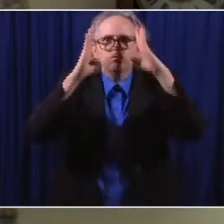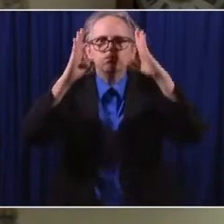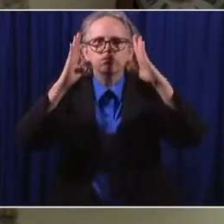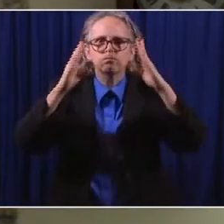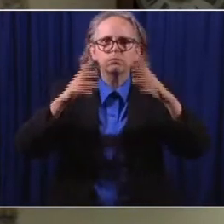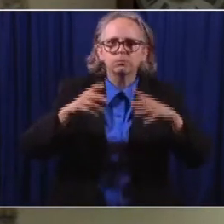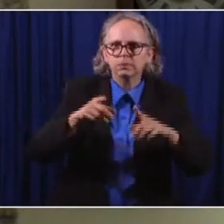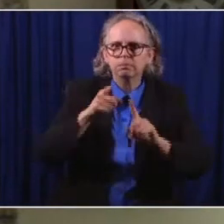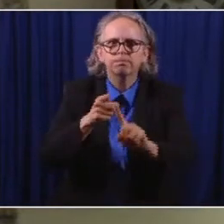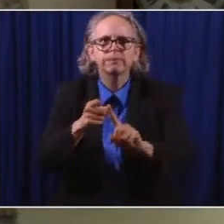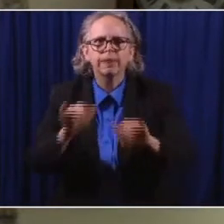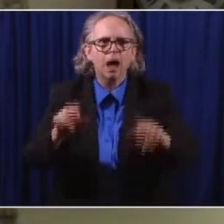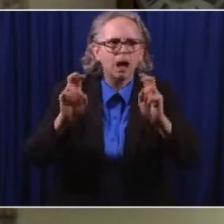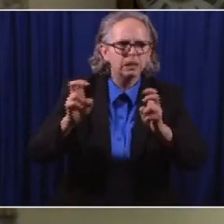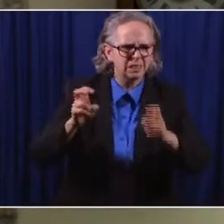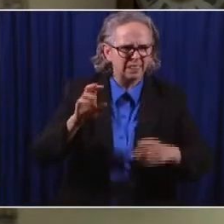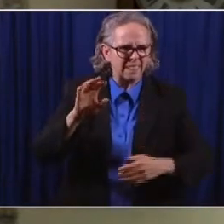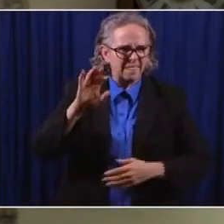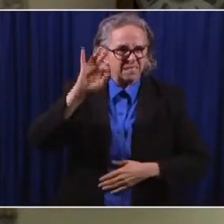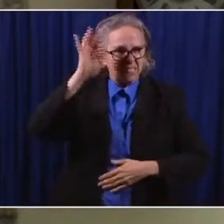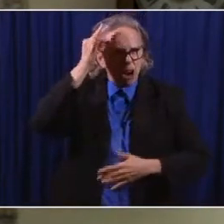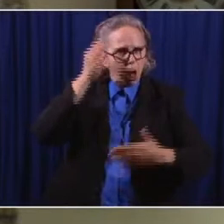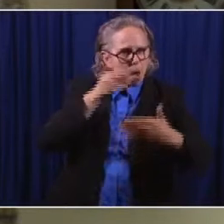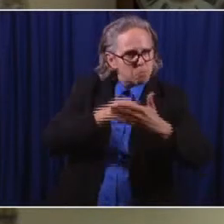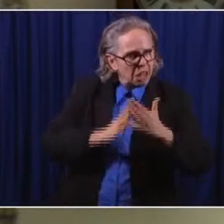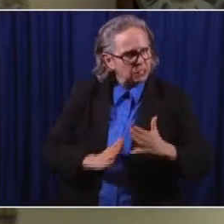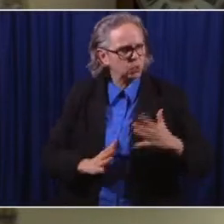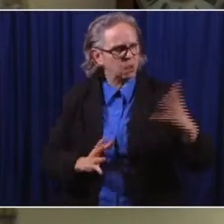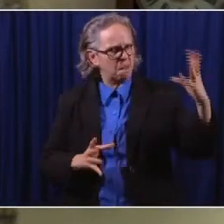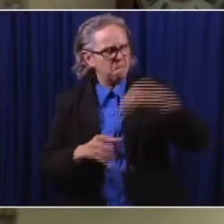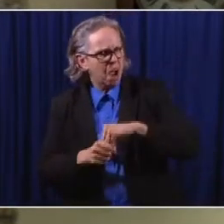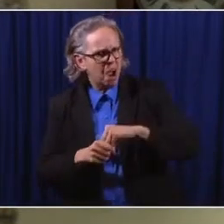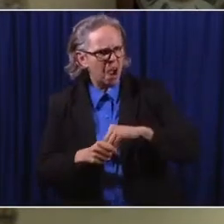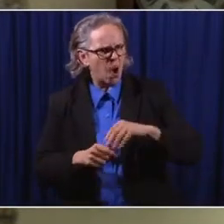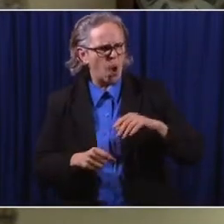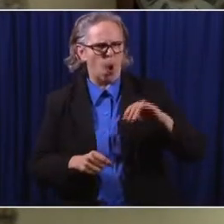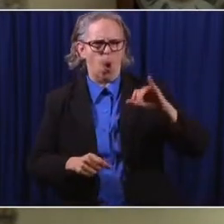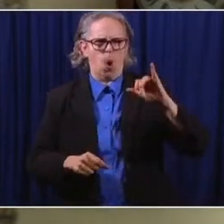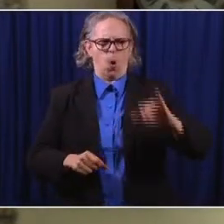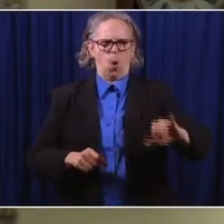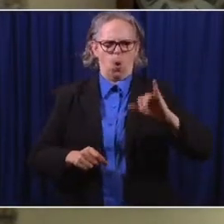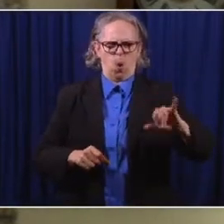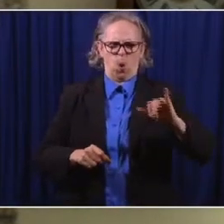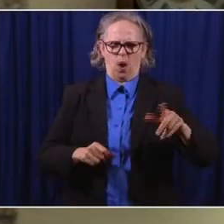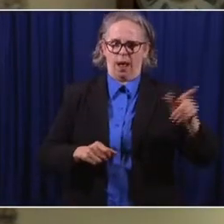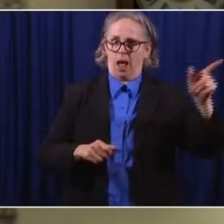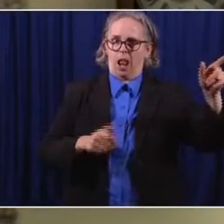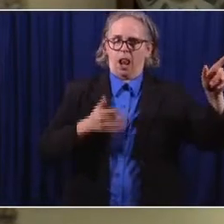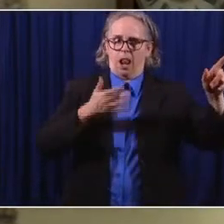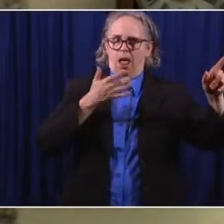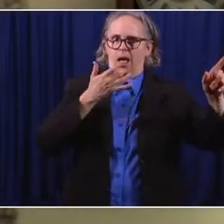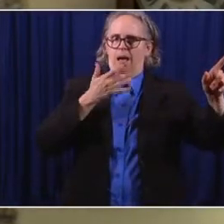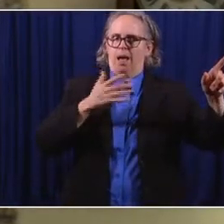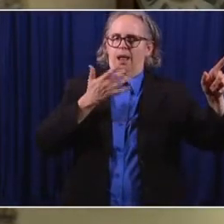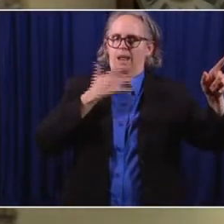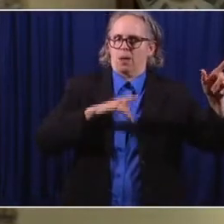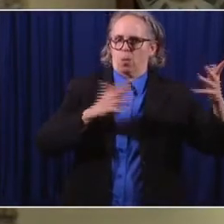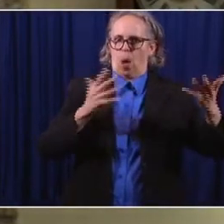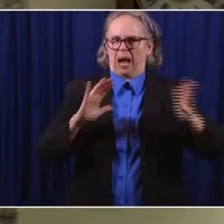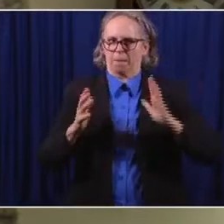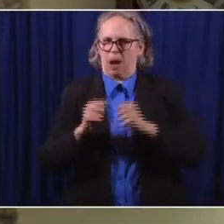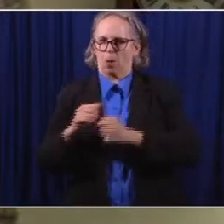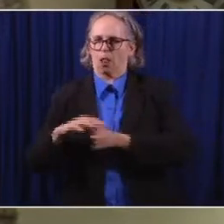the federal prosecutors have a significant advantage today over local county prosecutors in